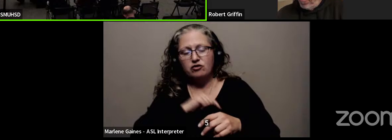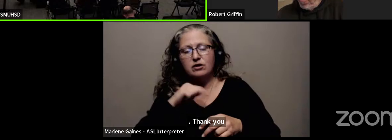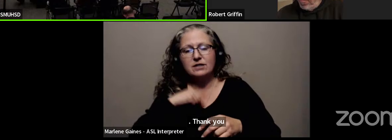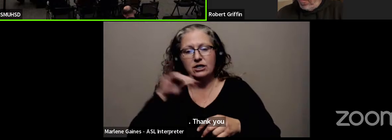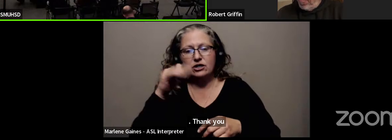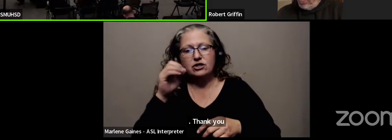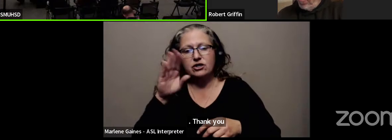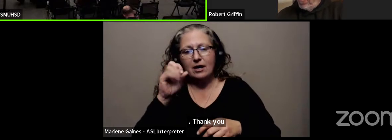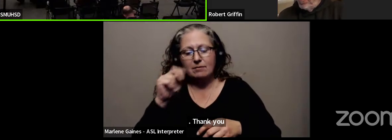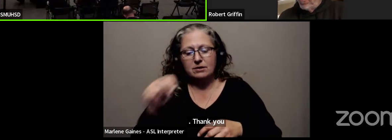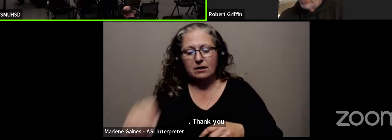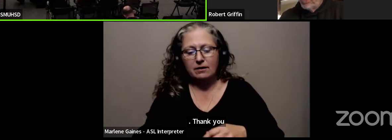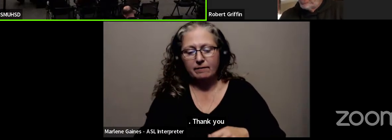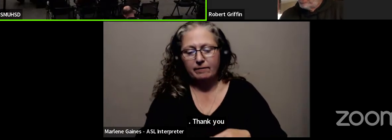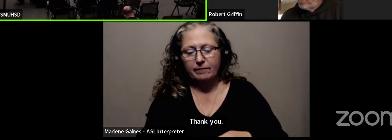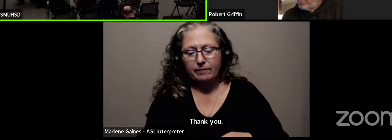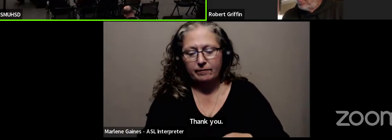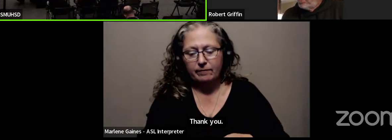trustee Jacobson.